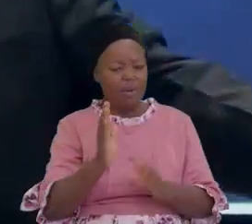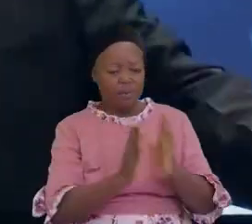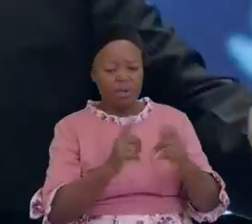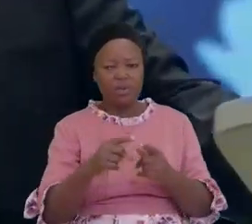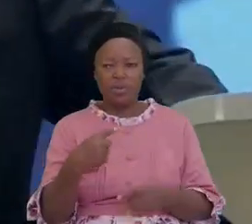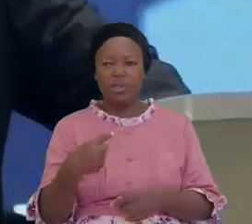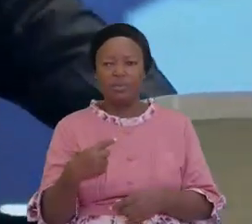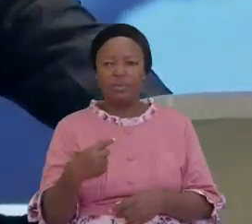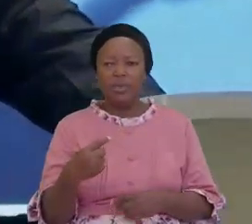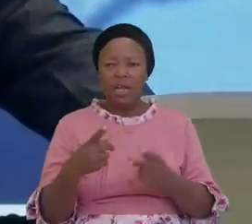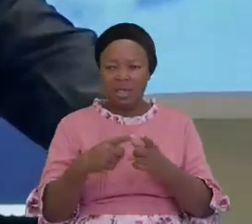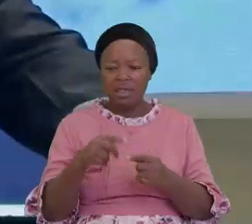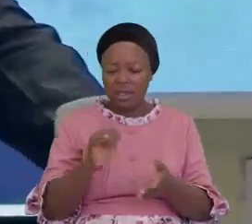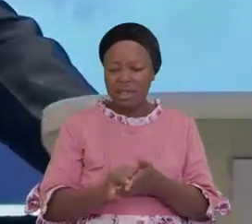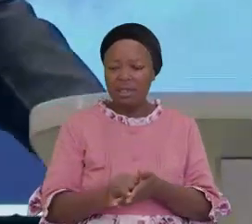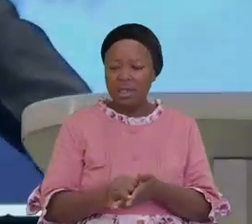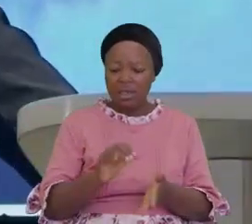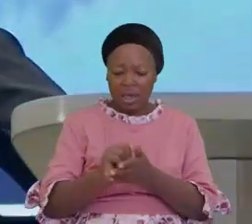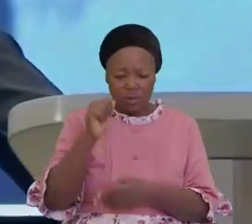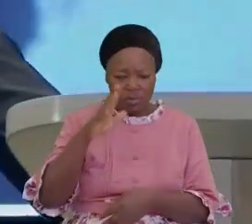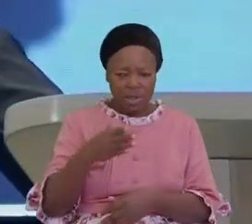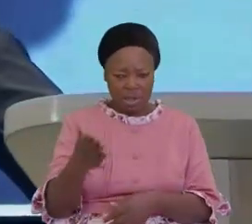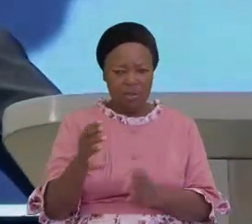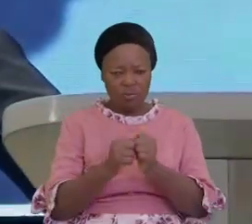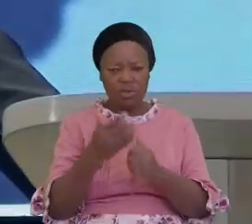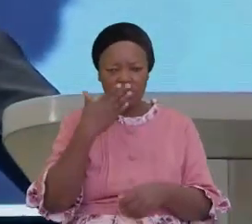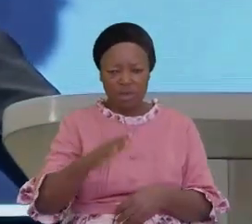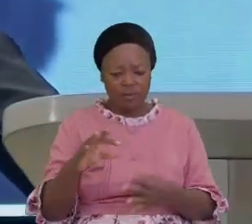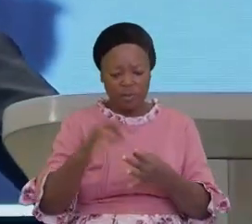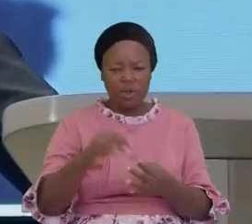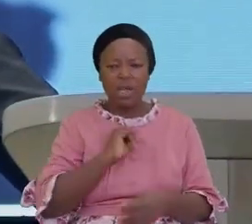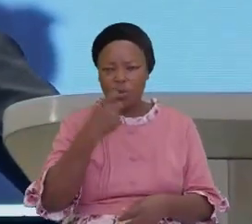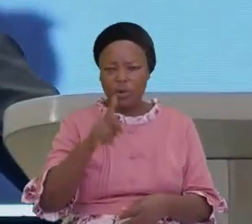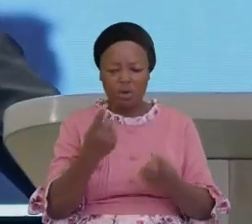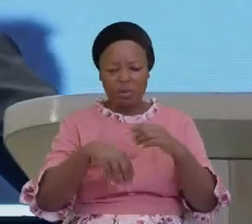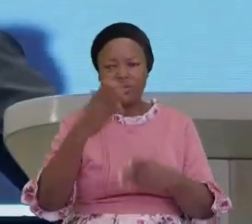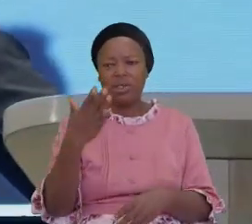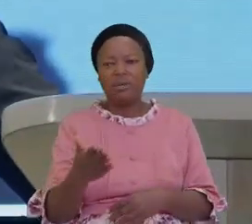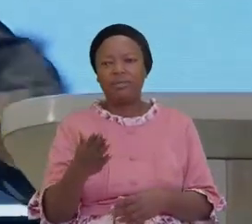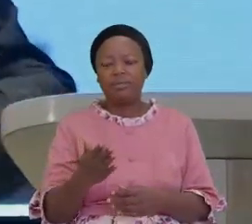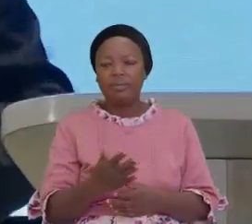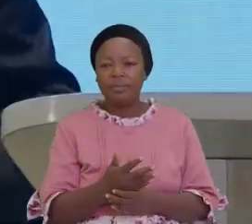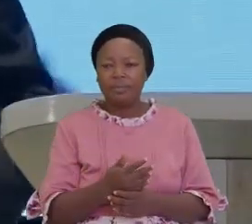I said, that woman there was the evil spirit. I command the evil spirit, come out there.